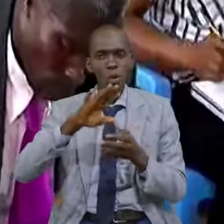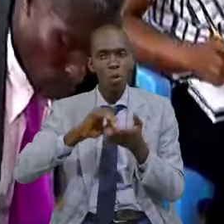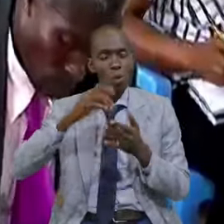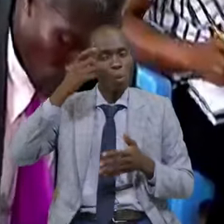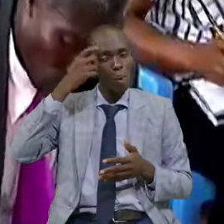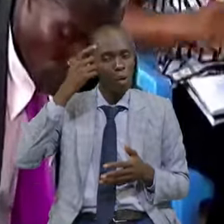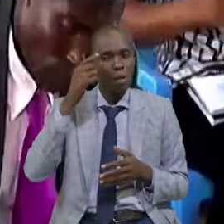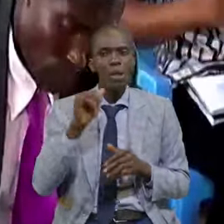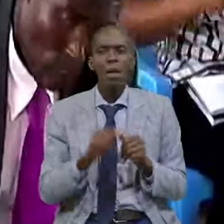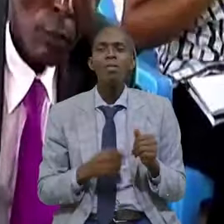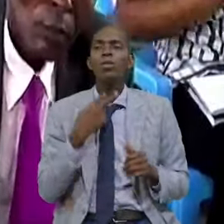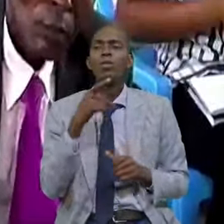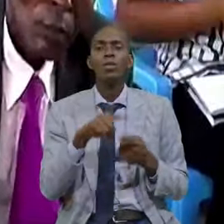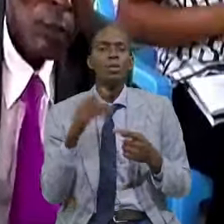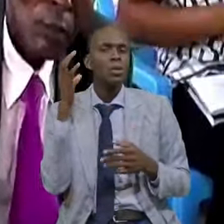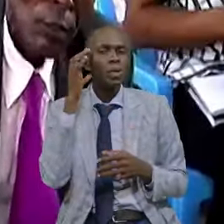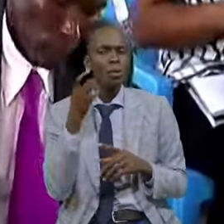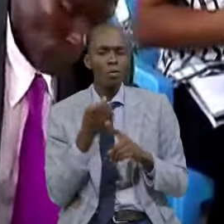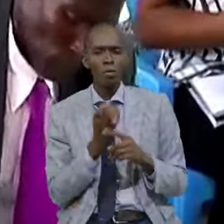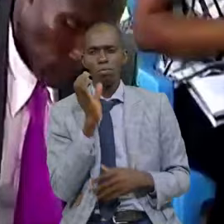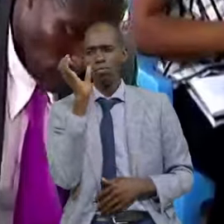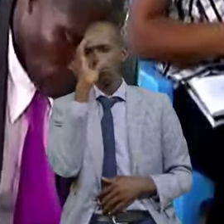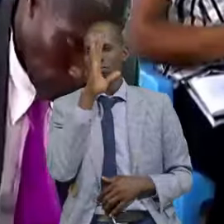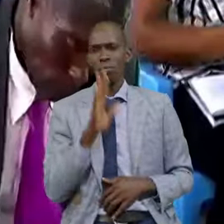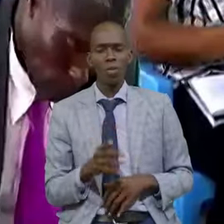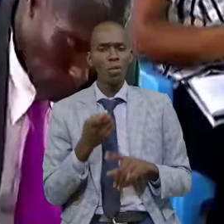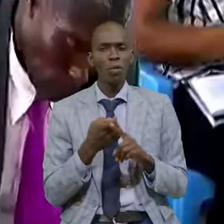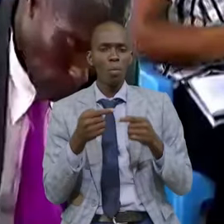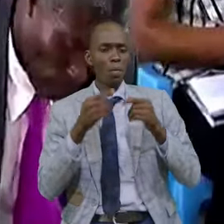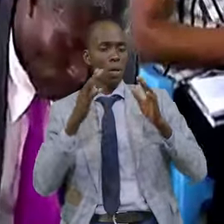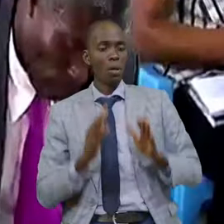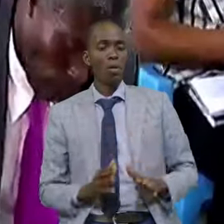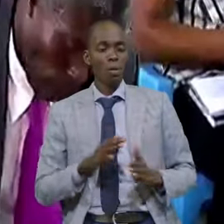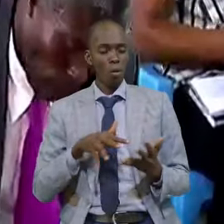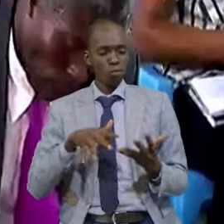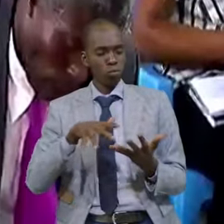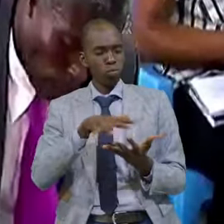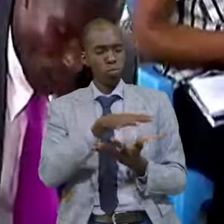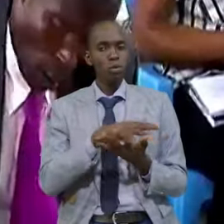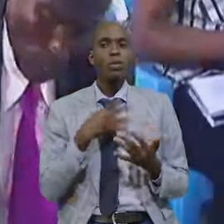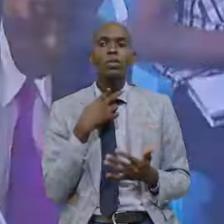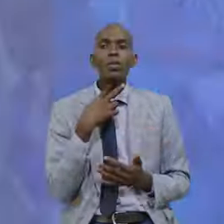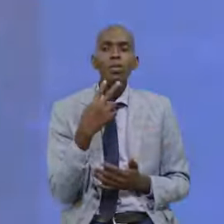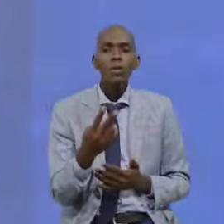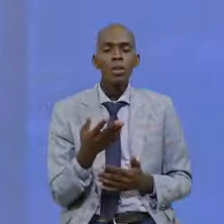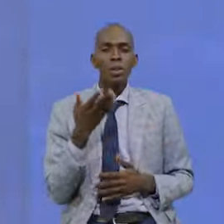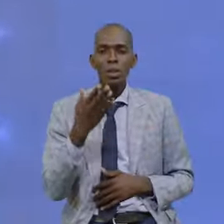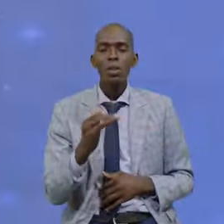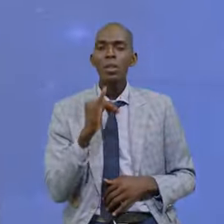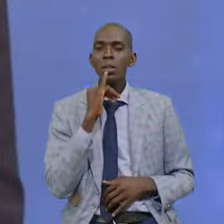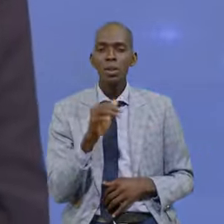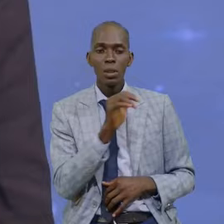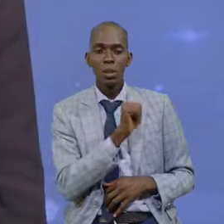strangers, from enemies, all those voices, there is a Lord dwelling inside you,